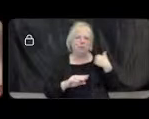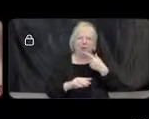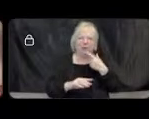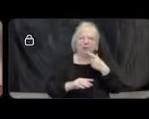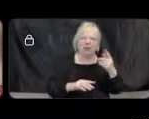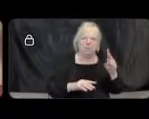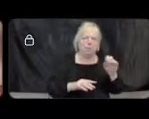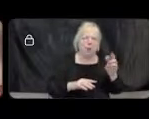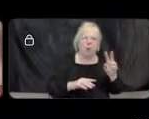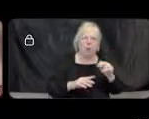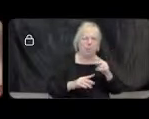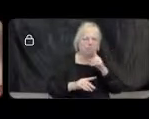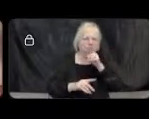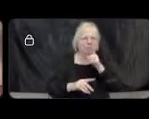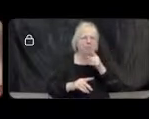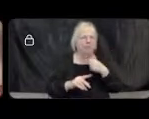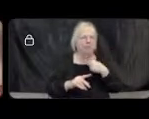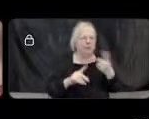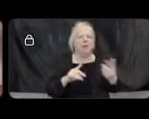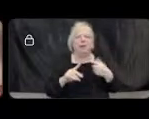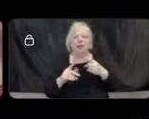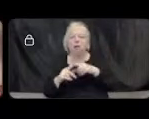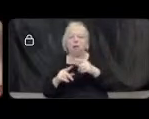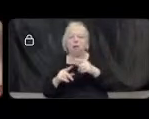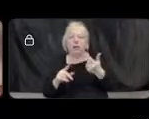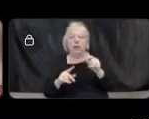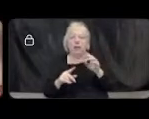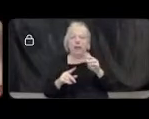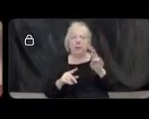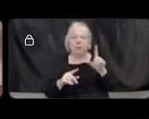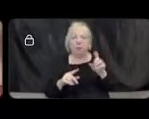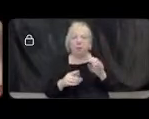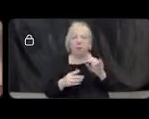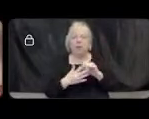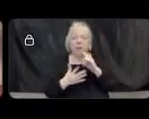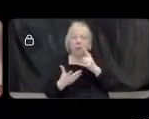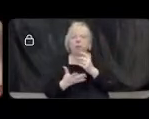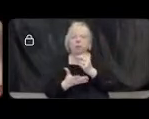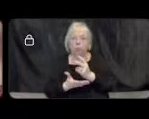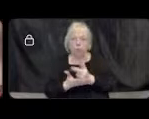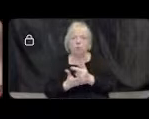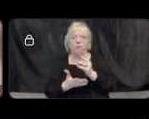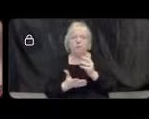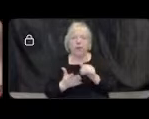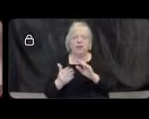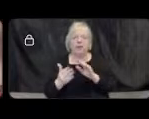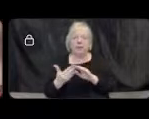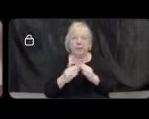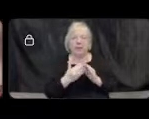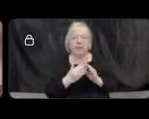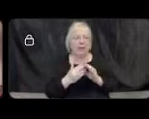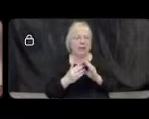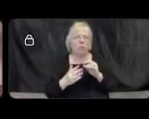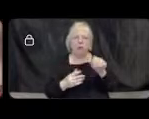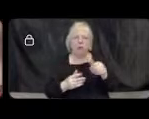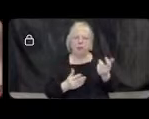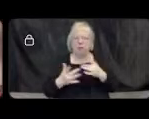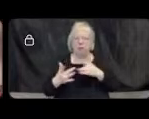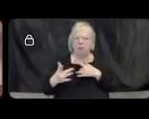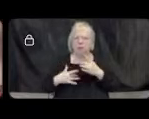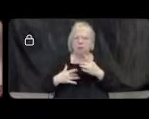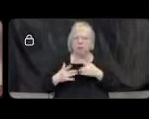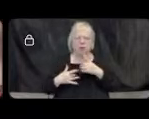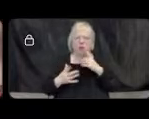Gamble side, that has currently been improved by the city. And one of the other concerns, and that's what we talk